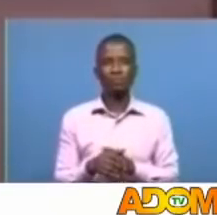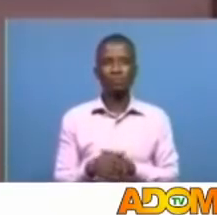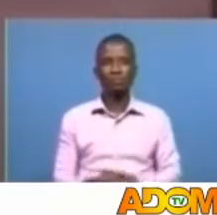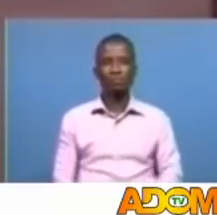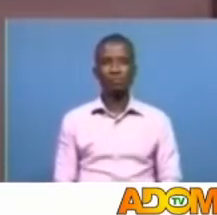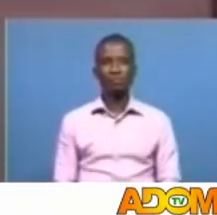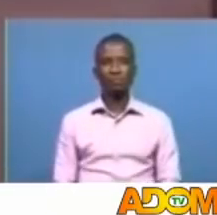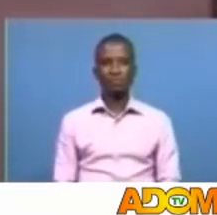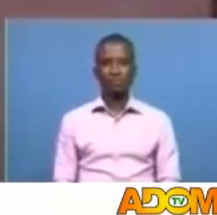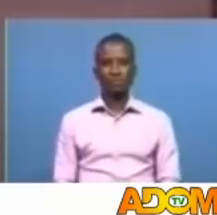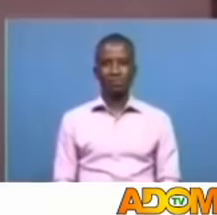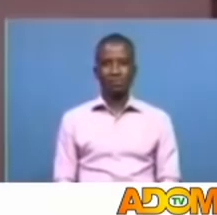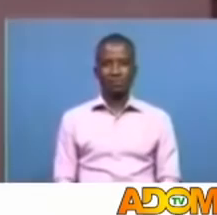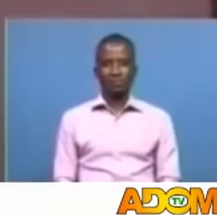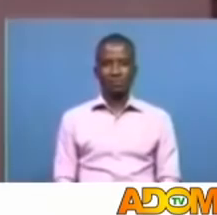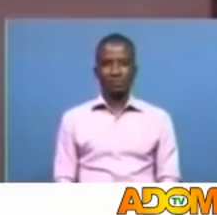again,